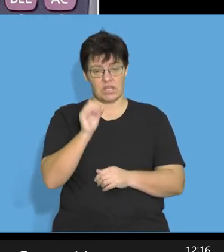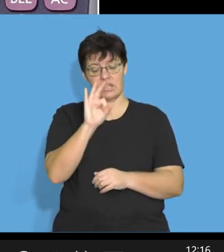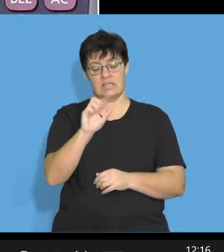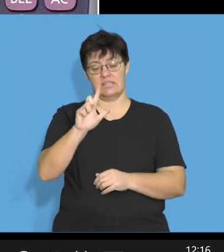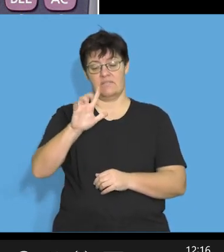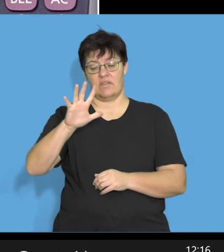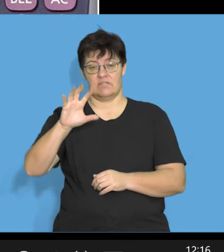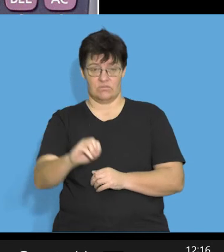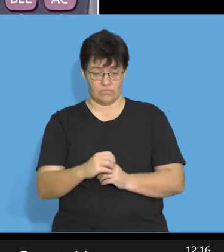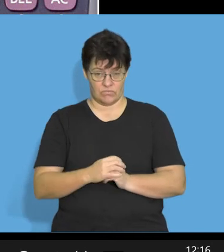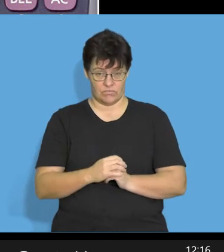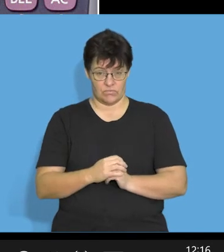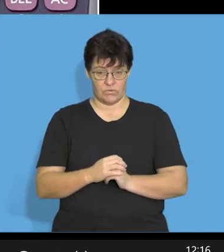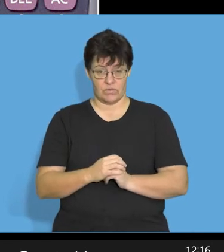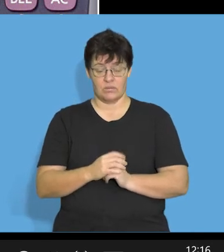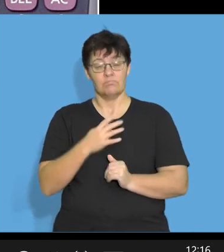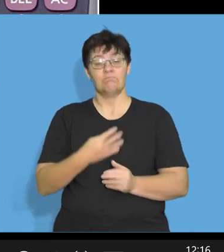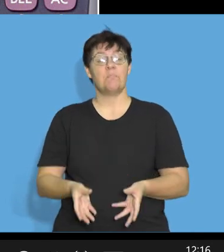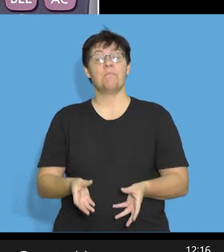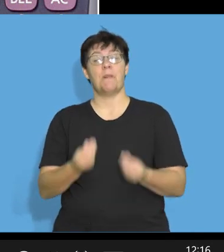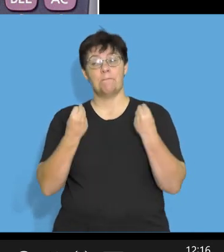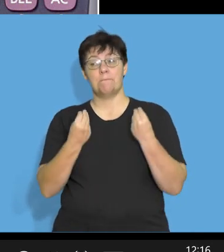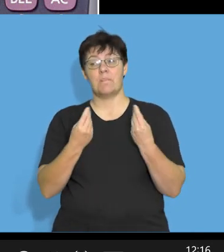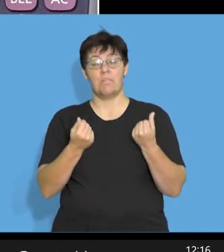3,750, and this will then give me a figure of